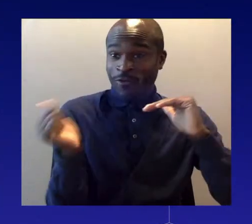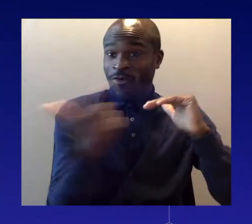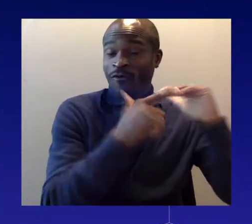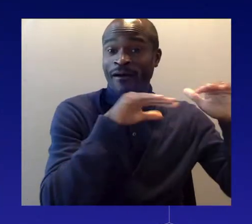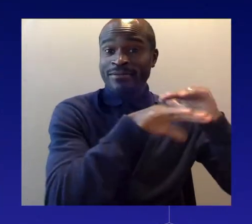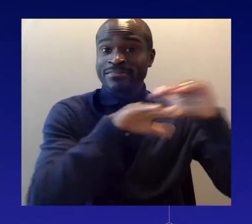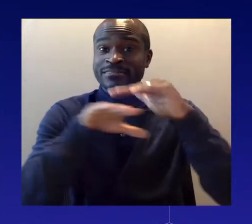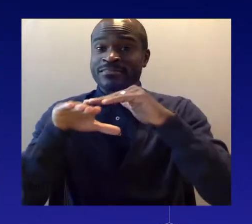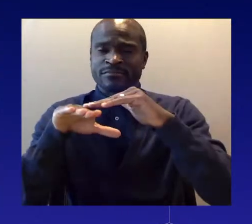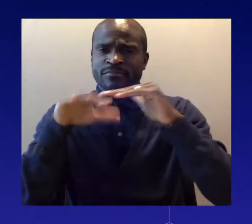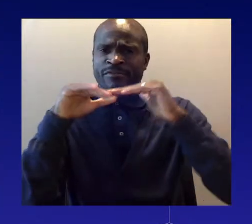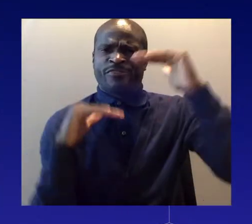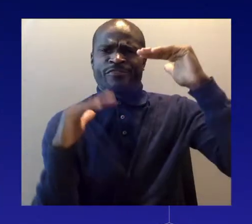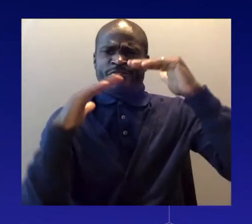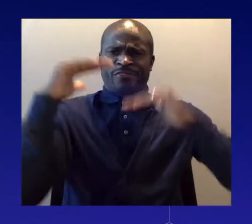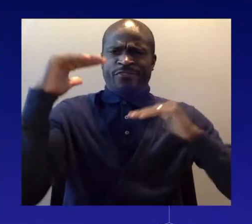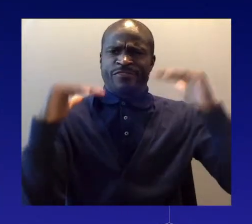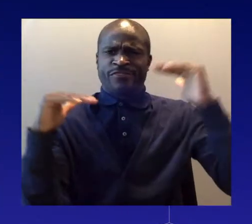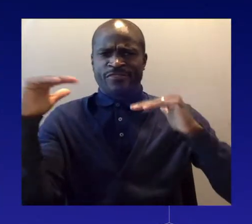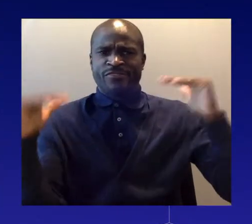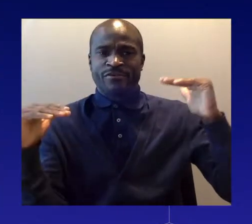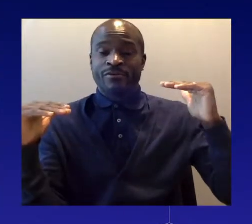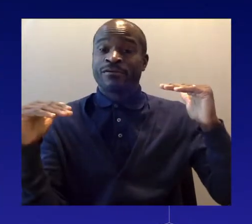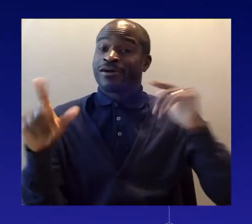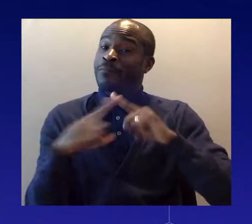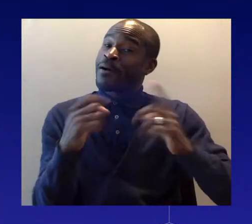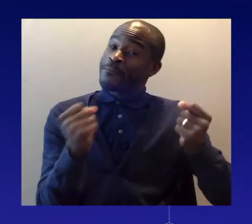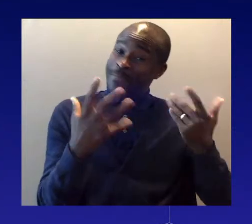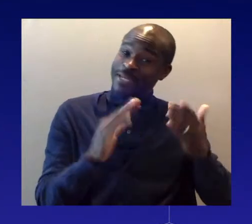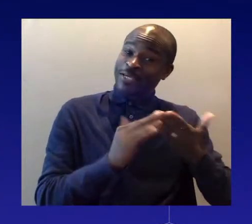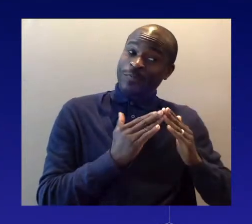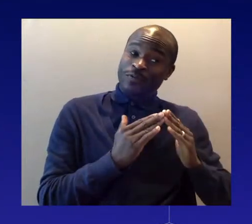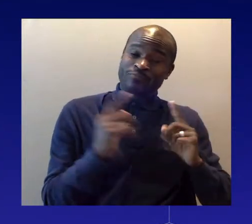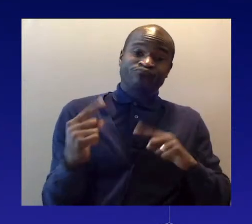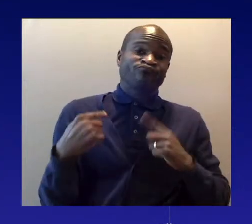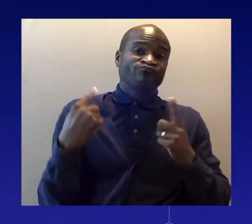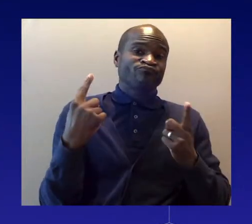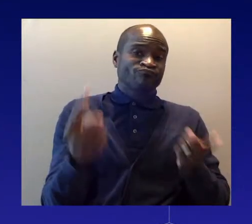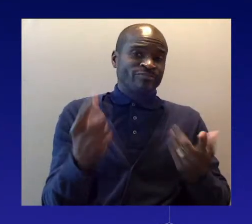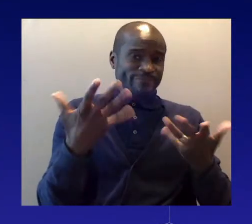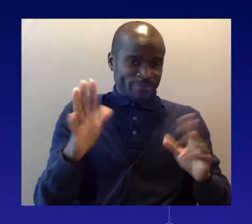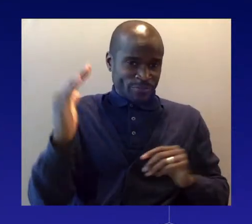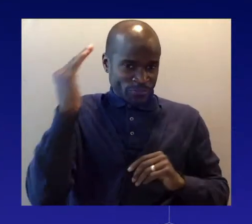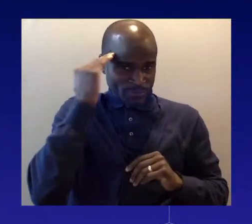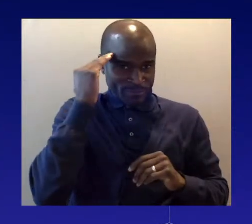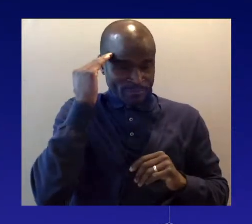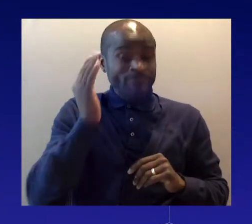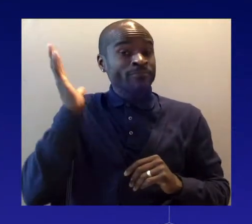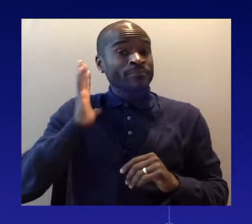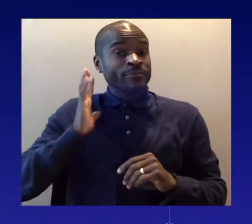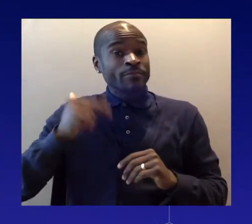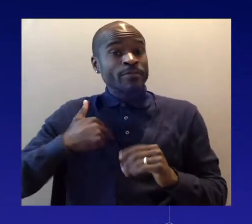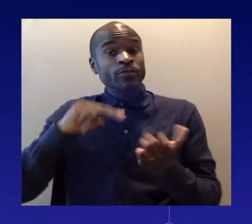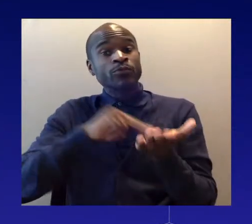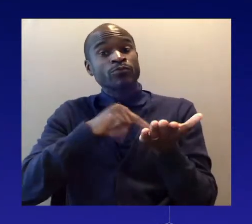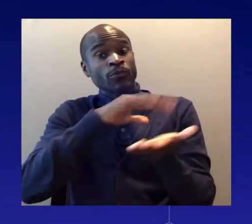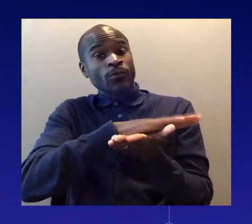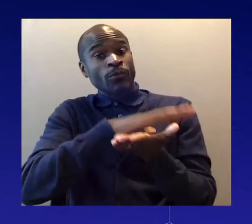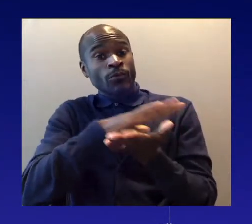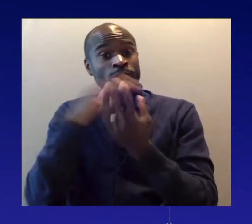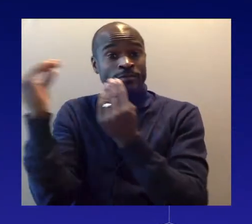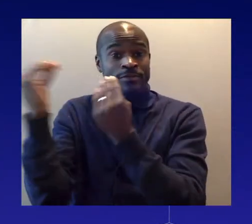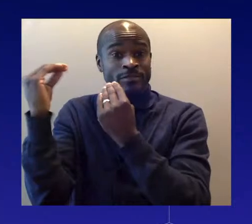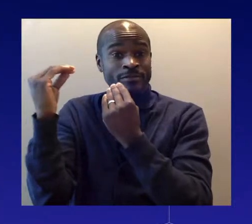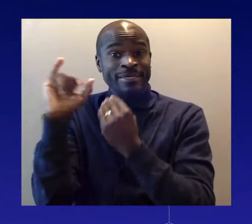were long-standing, well-known health disparities. Like I was told in nursing school, when America catches a